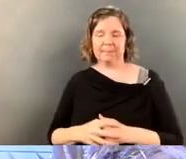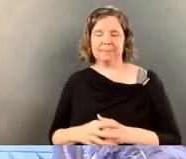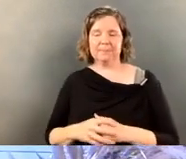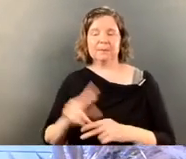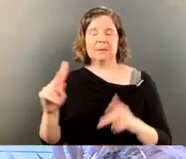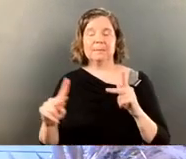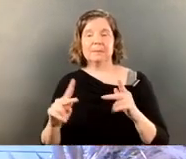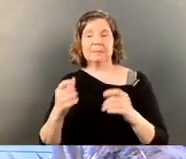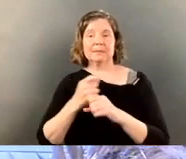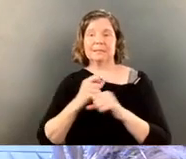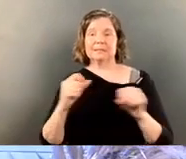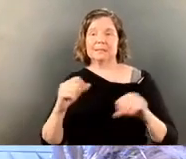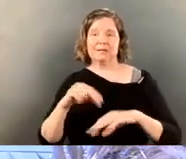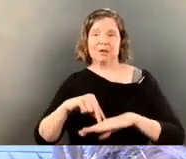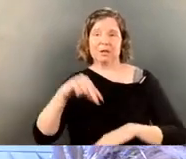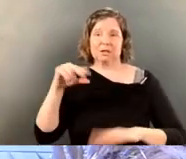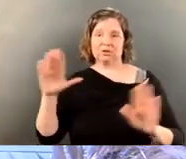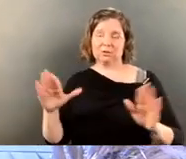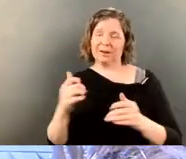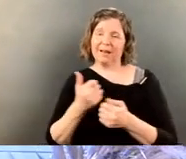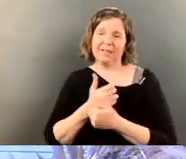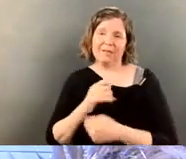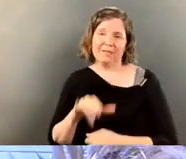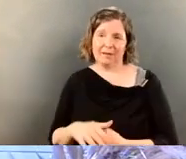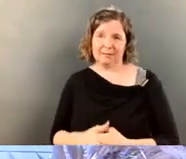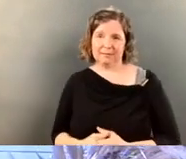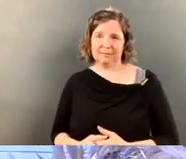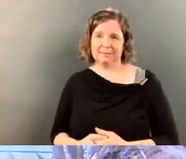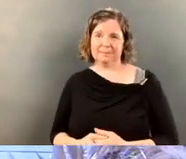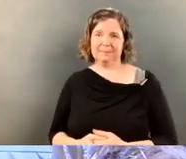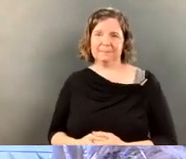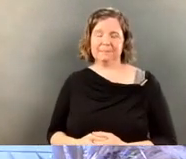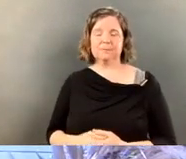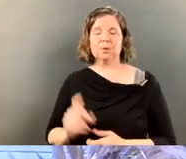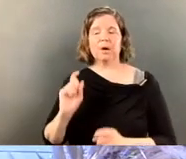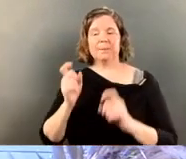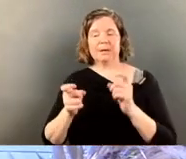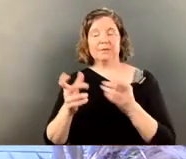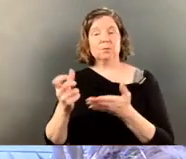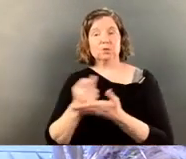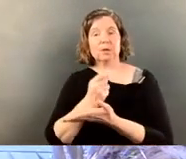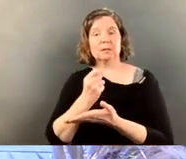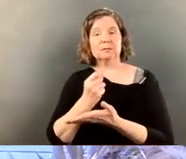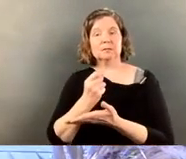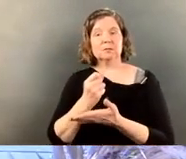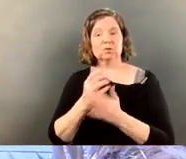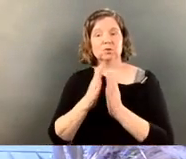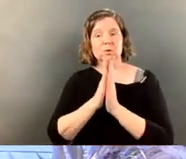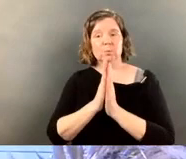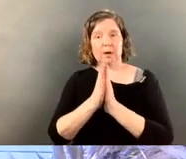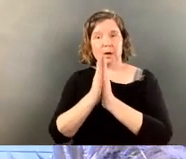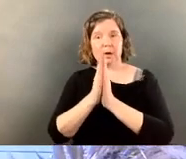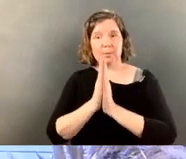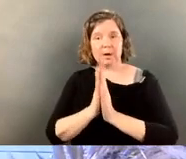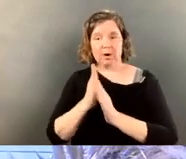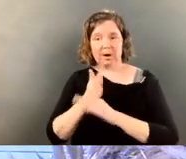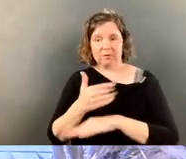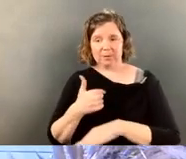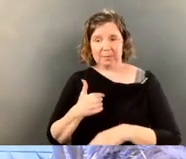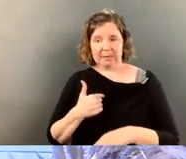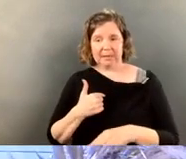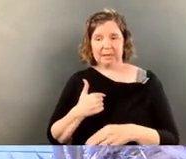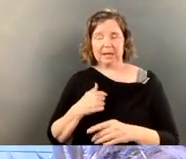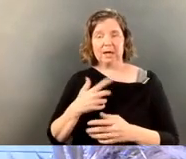People get saved on Easter Sunday. I love that. So I'm going to give you a chance to pray a prayer after me